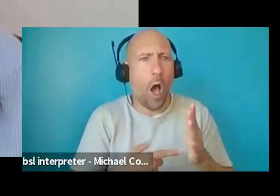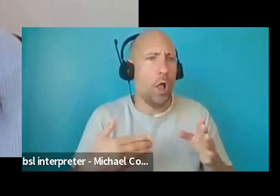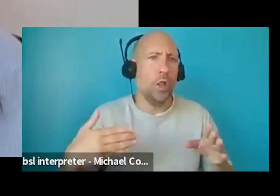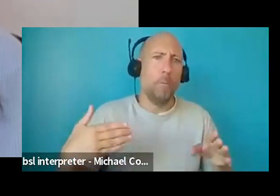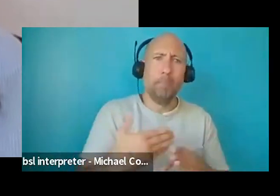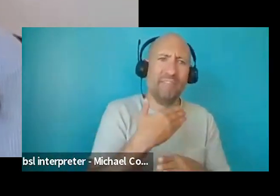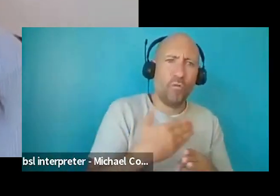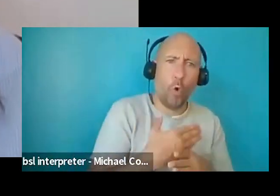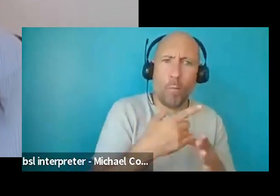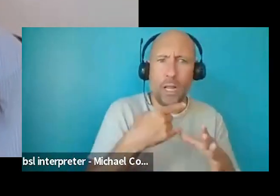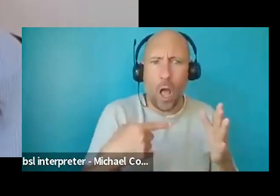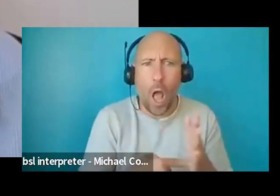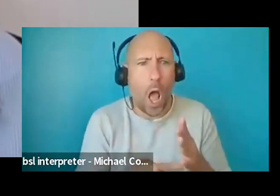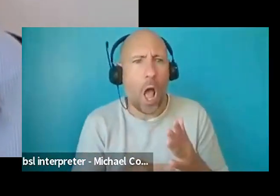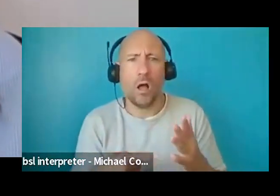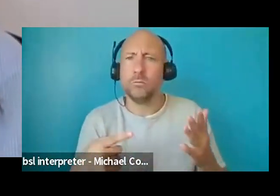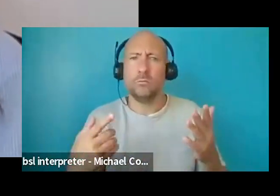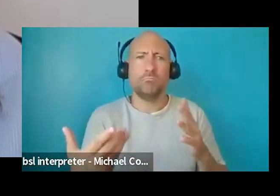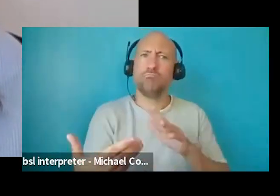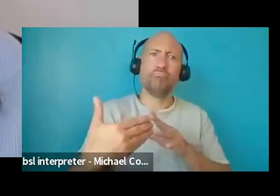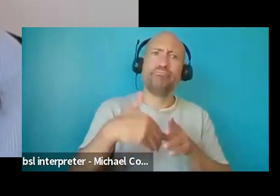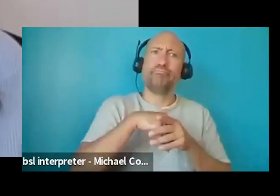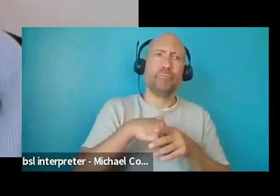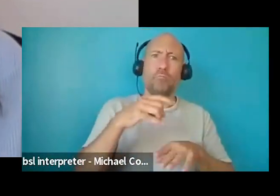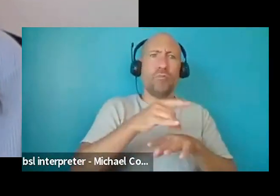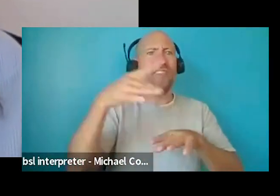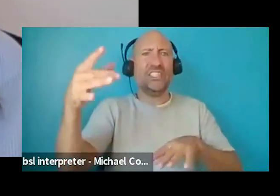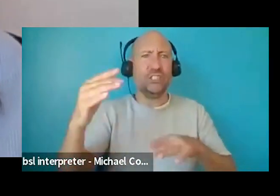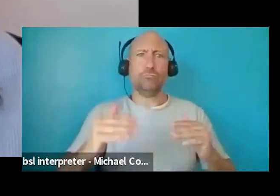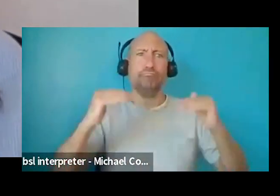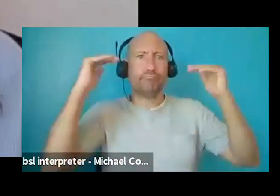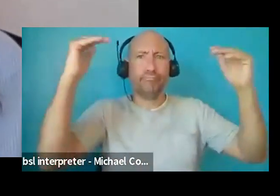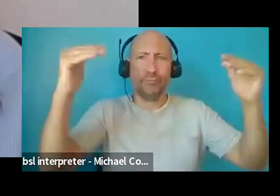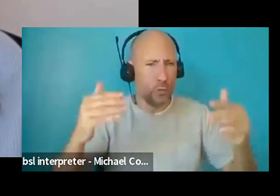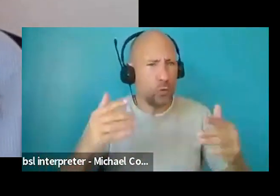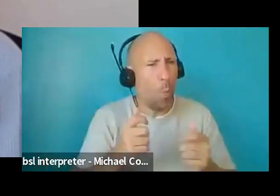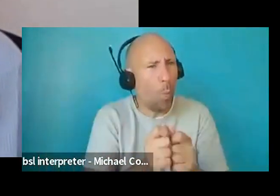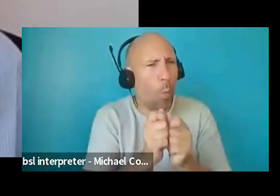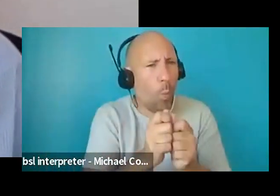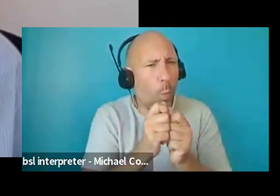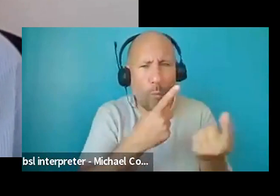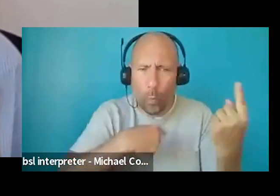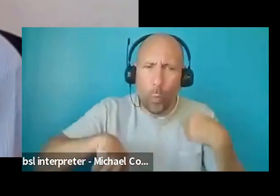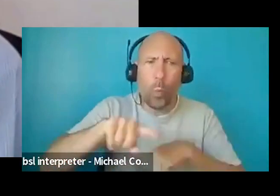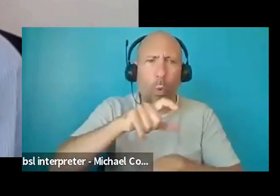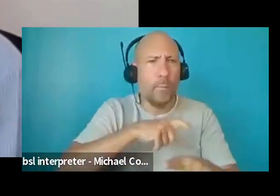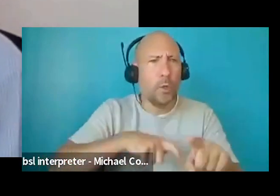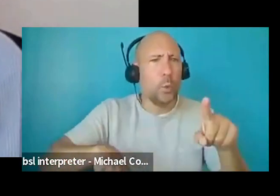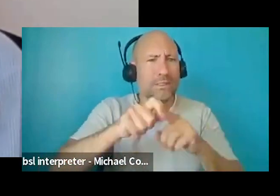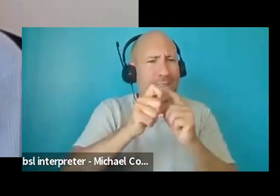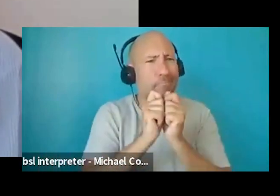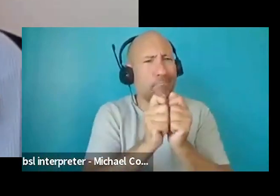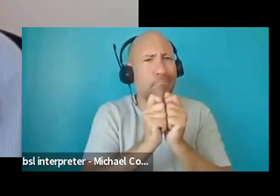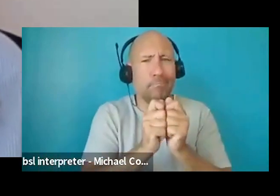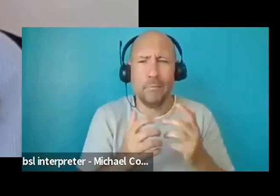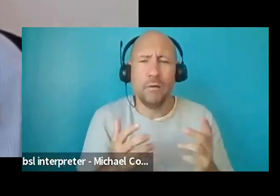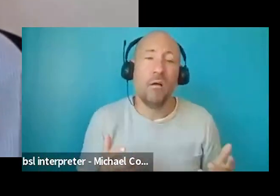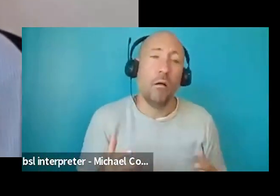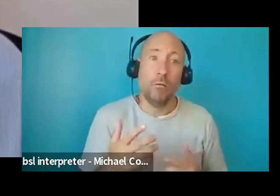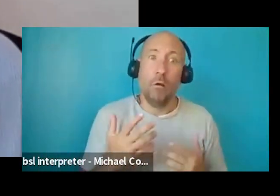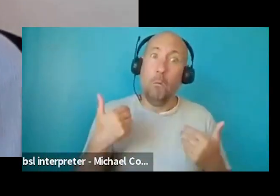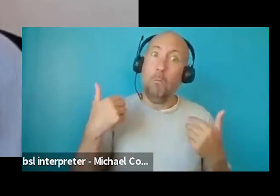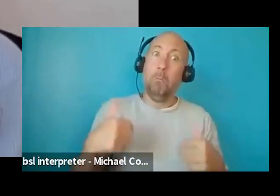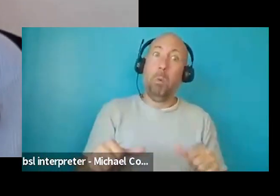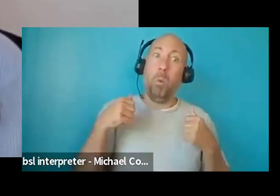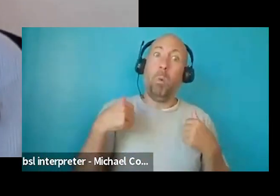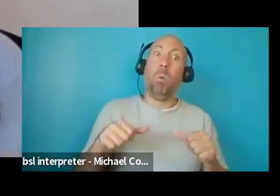the profession. And this is a general cultural value for our communities, which means that for the first time ever